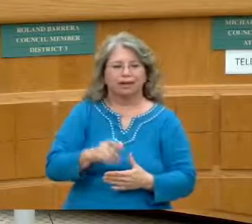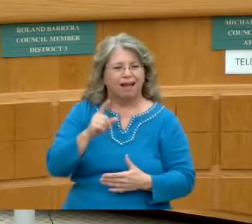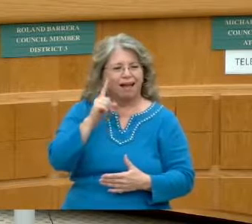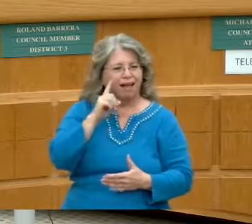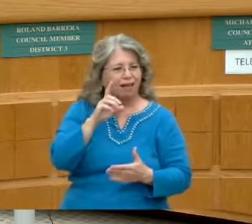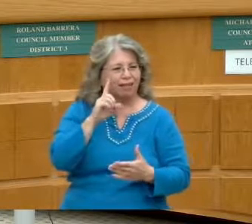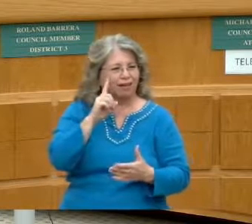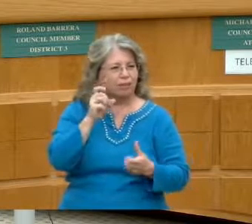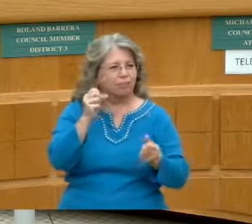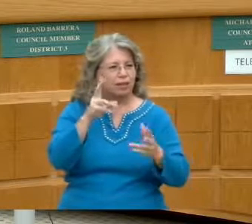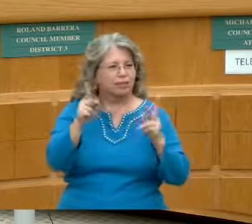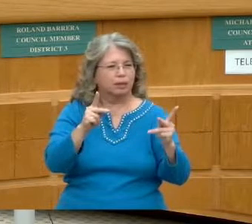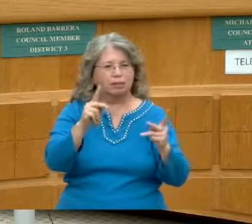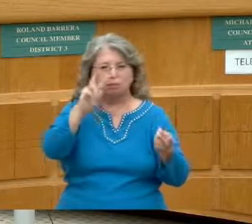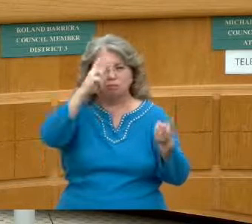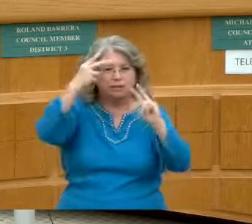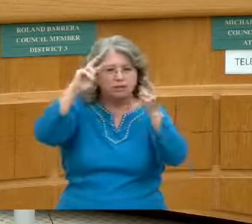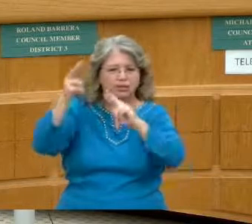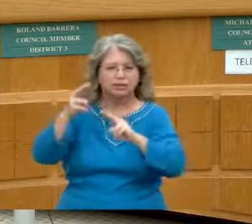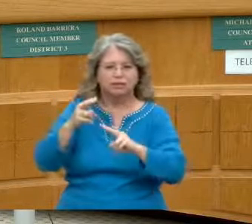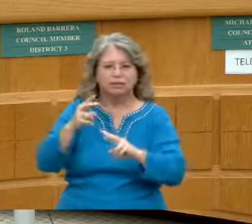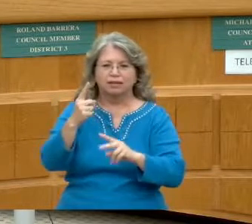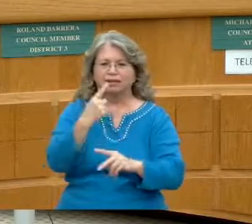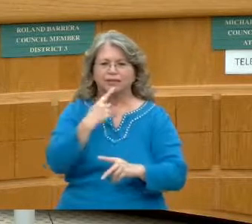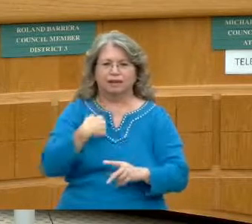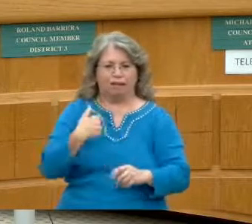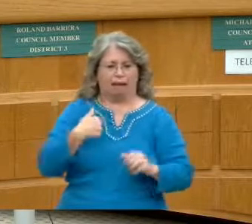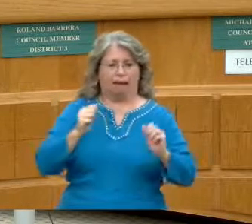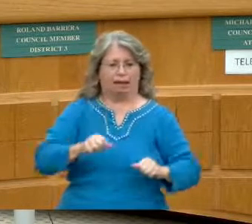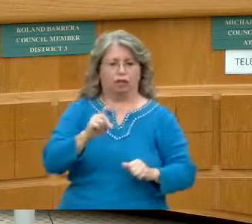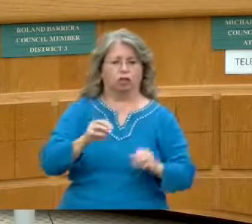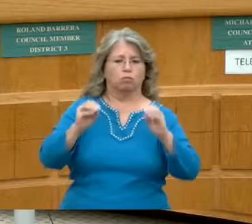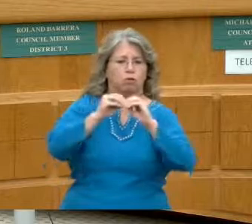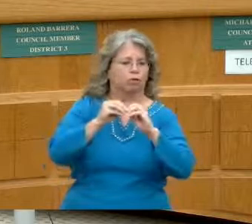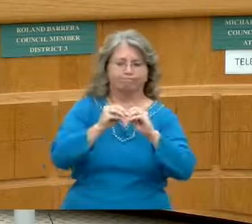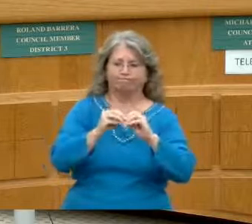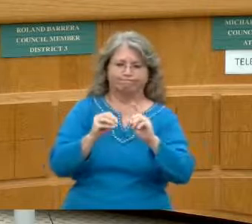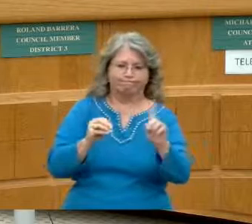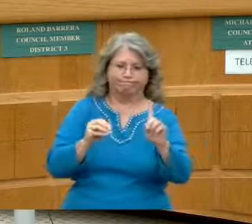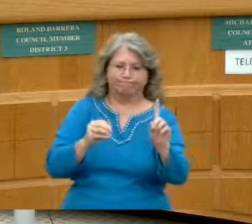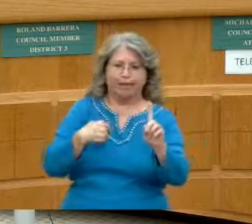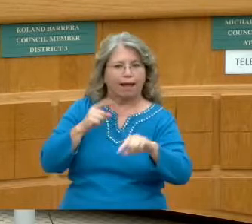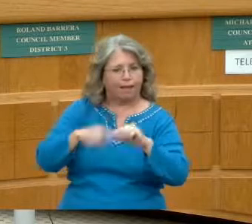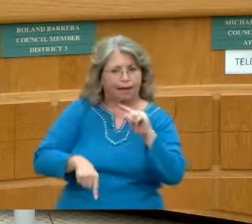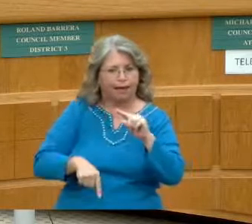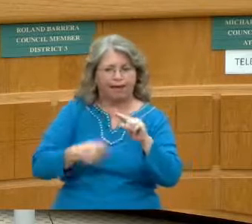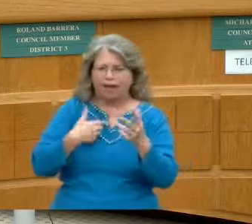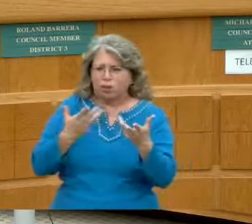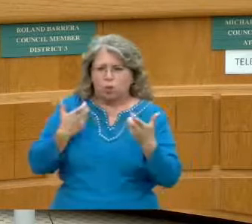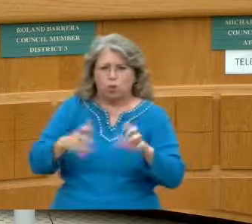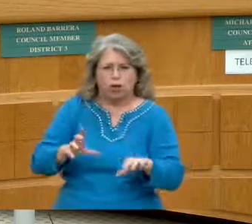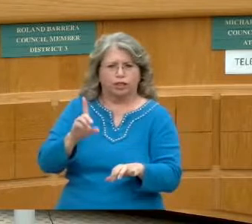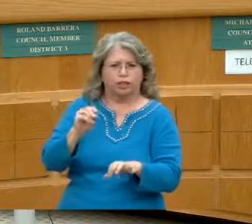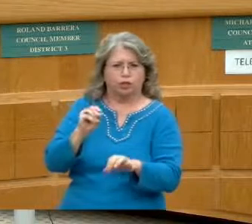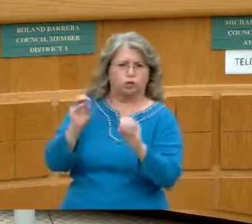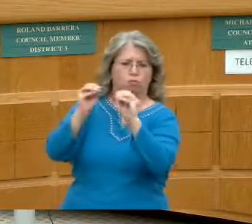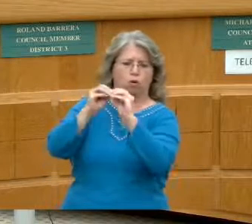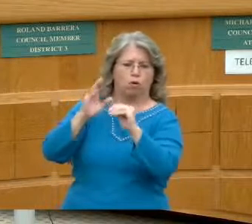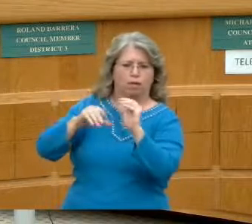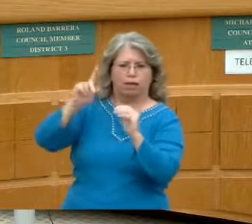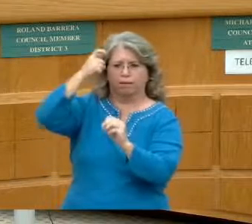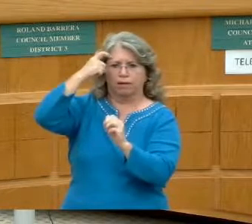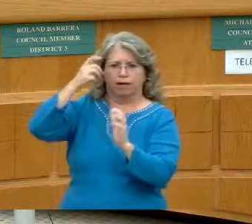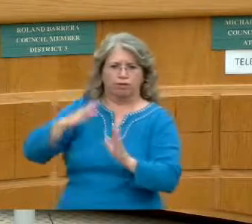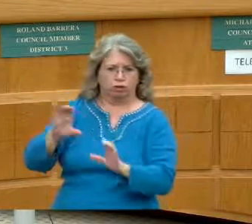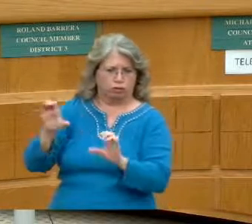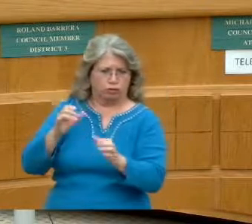could come and really say, but you can do more. The answer is I cannot do more. And I would not want to do more at this moment because we want